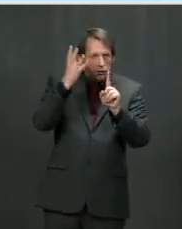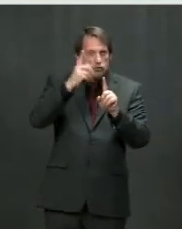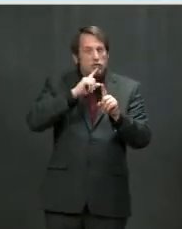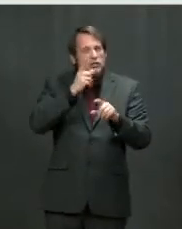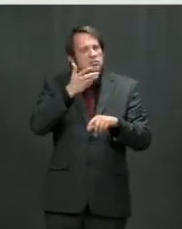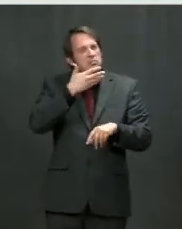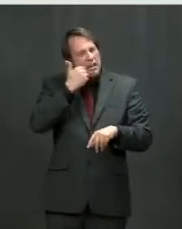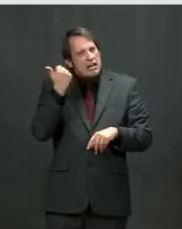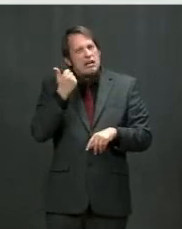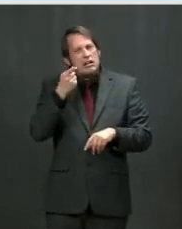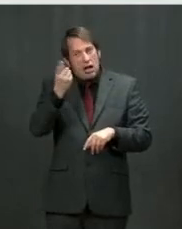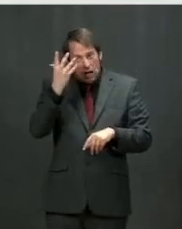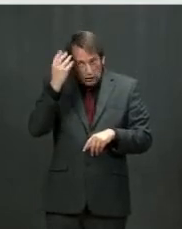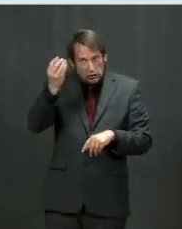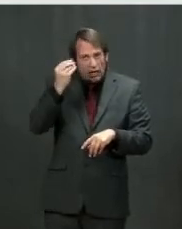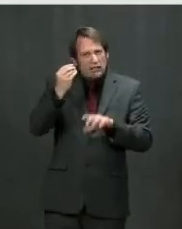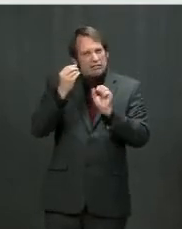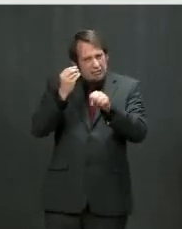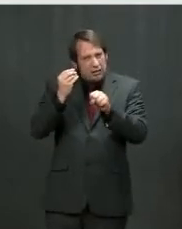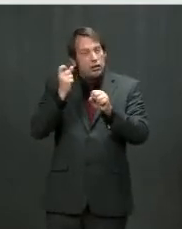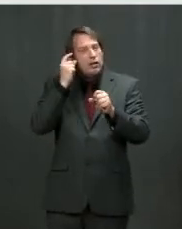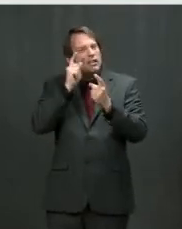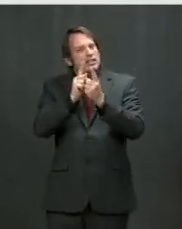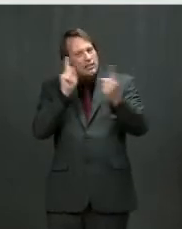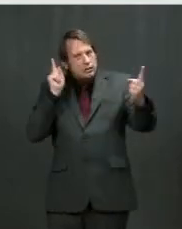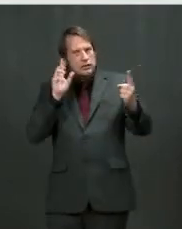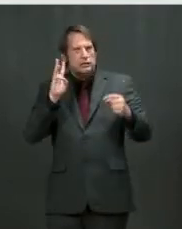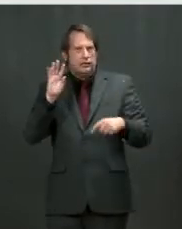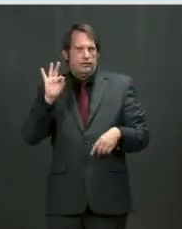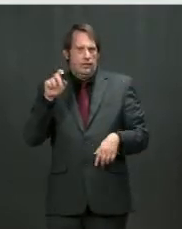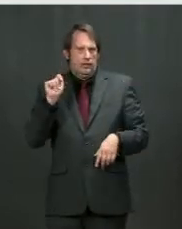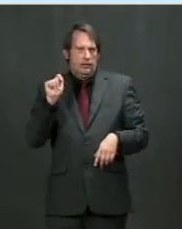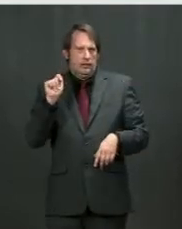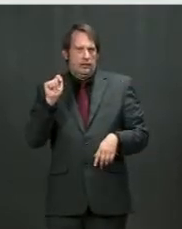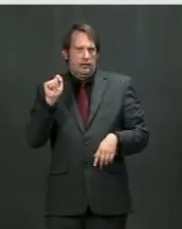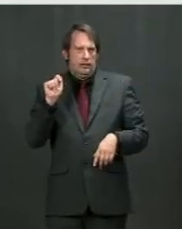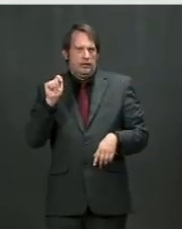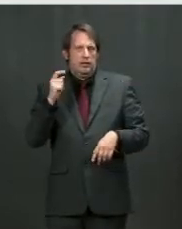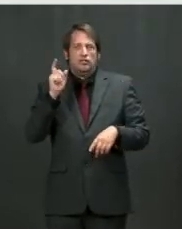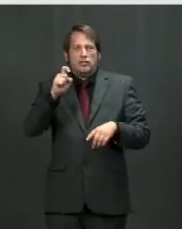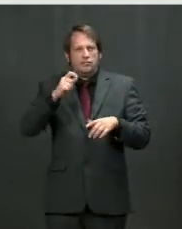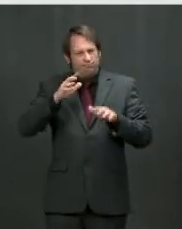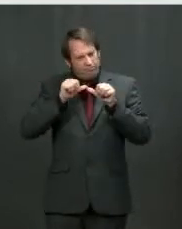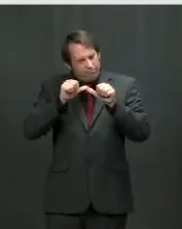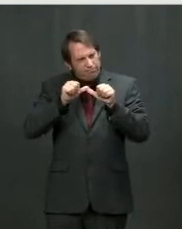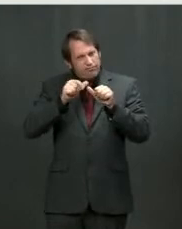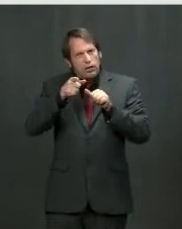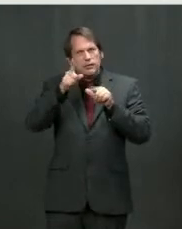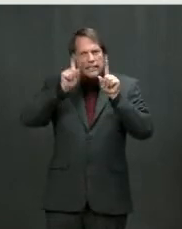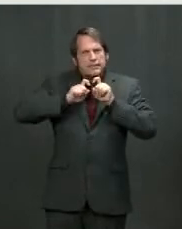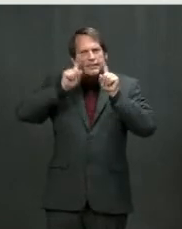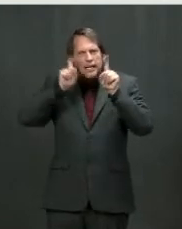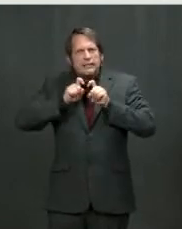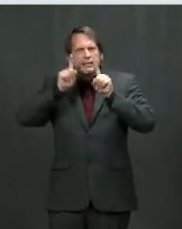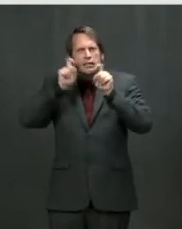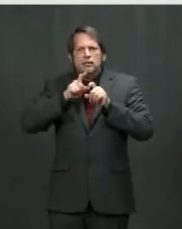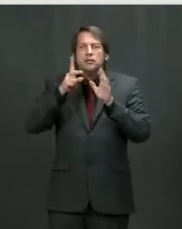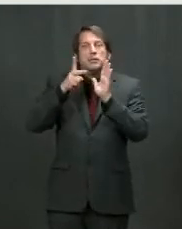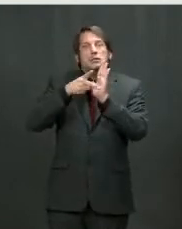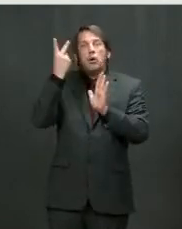In the context of that, testing should happen at least twice a week if these are high risk sports. So we're